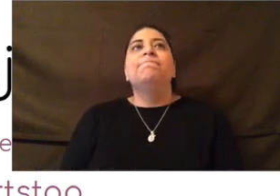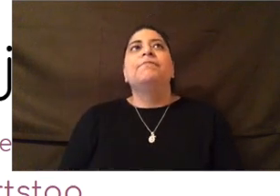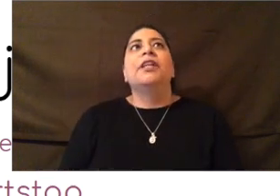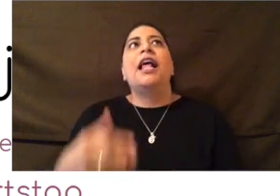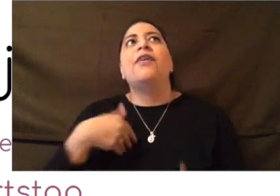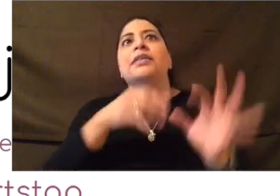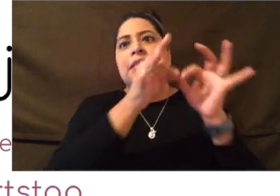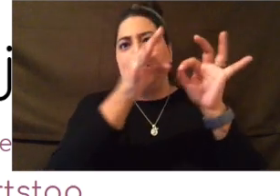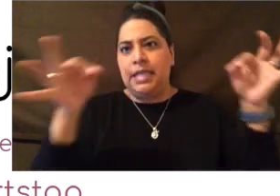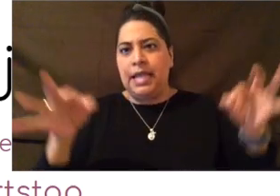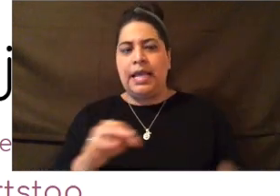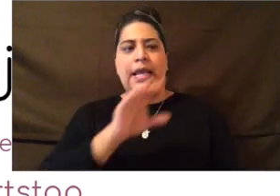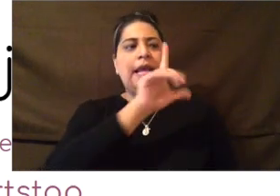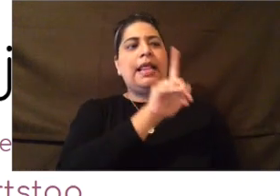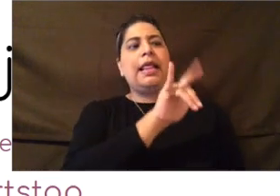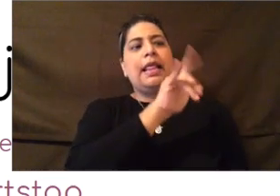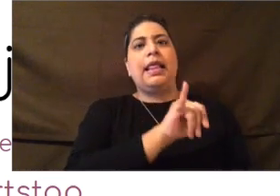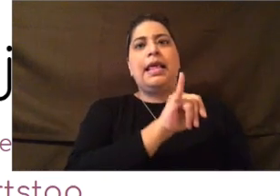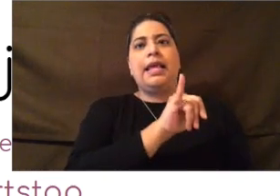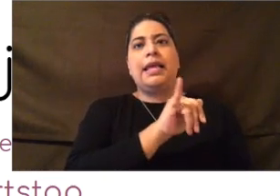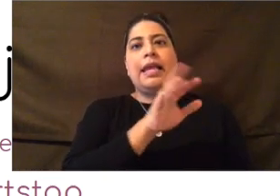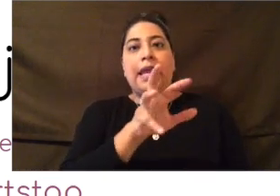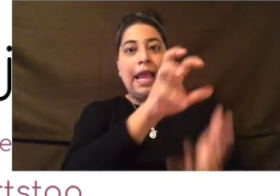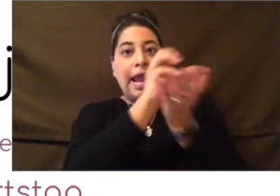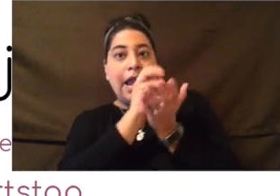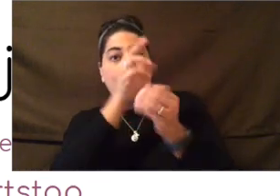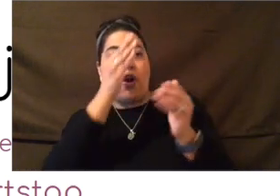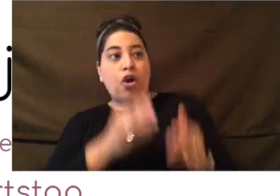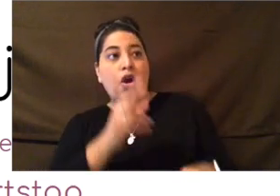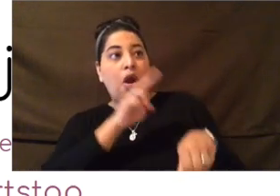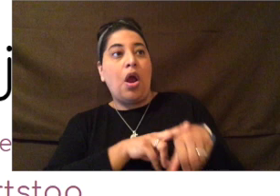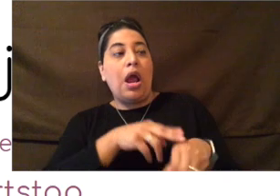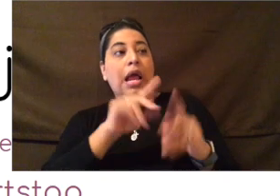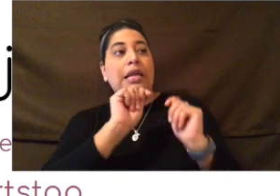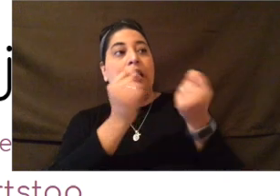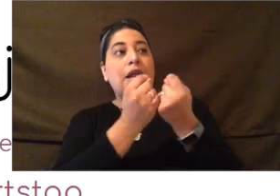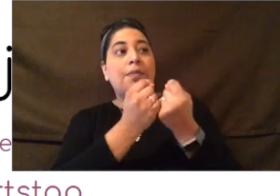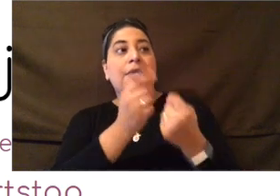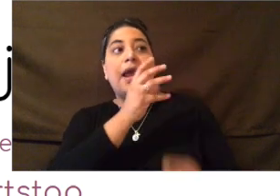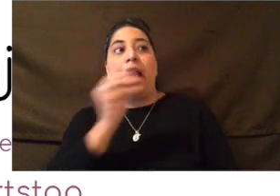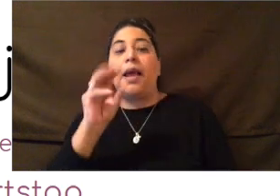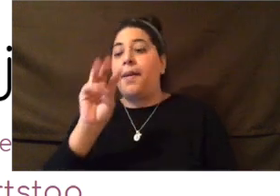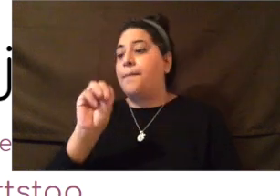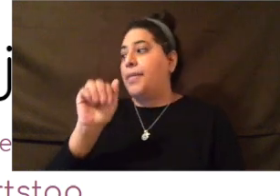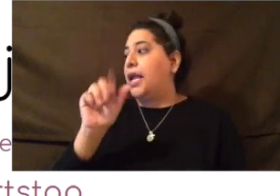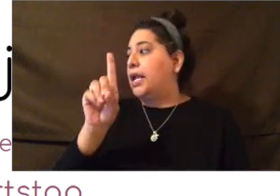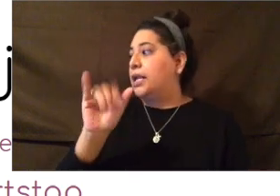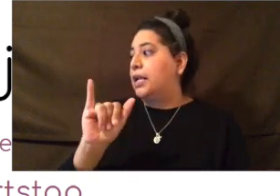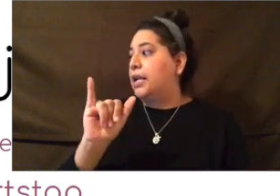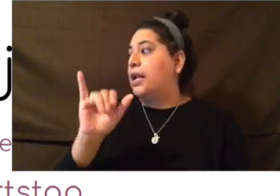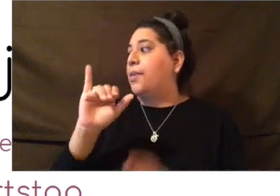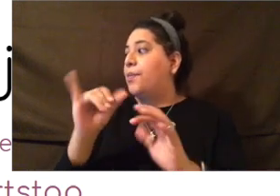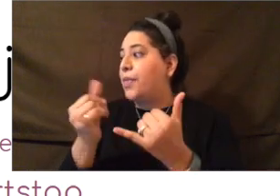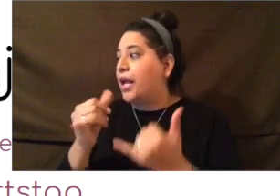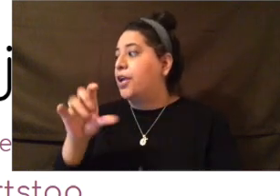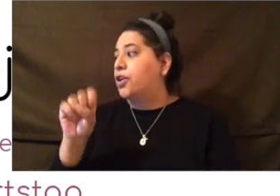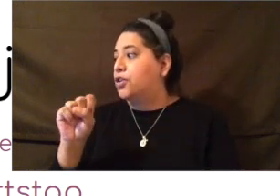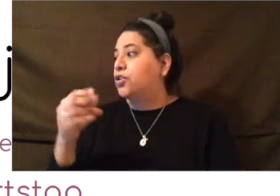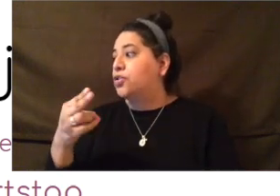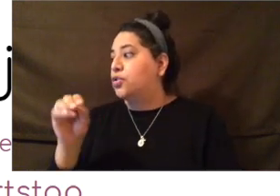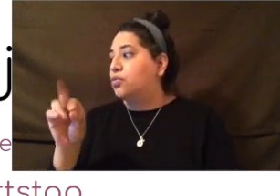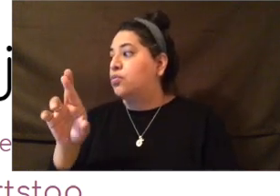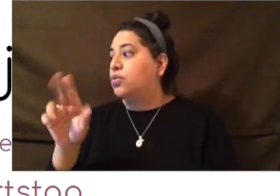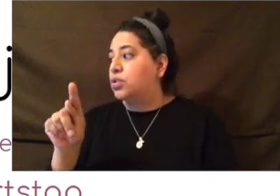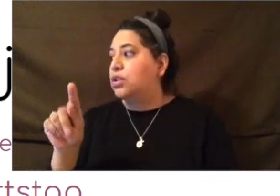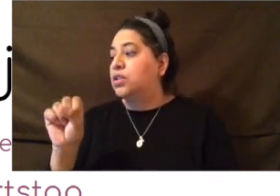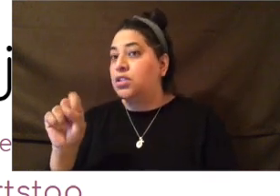those. So I have some sentences here. Lily is the catcher on the team, and Maddie plays shortstop. Those are